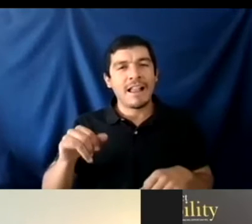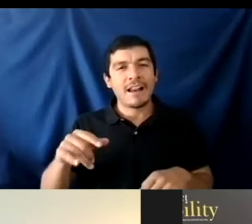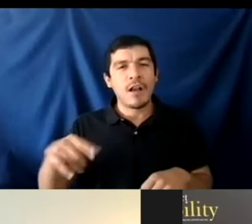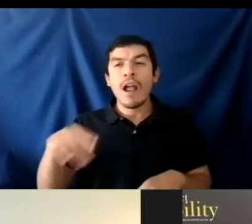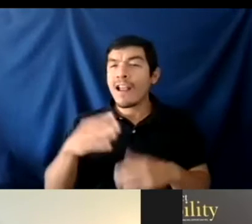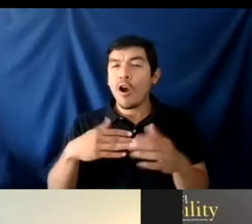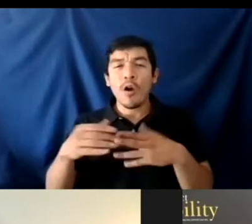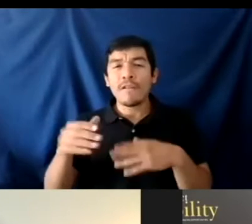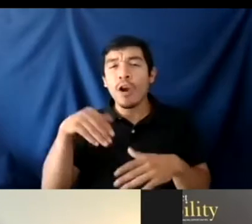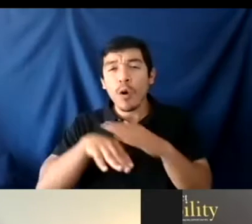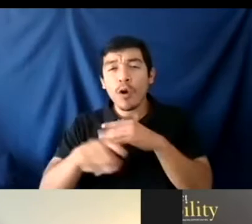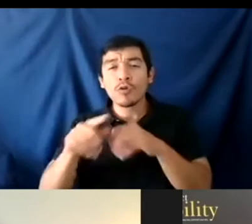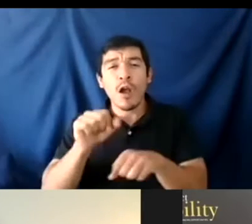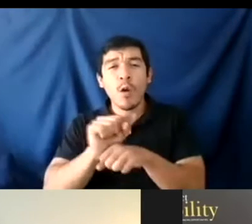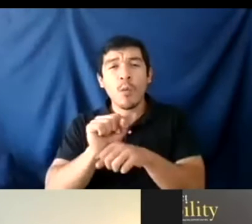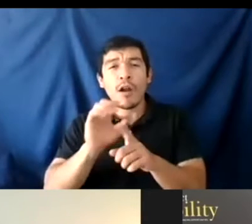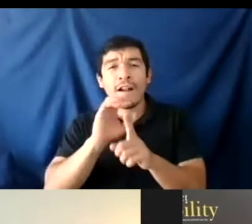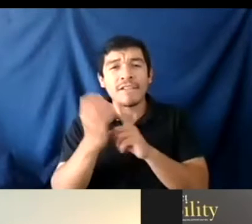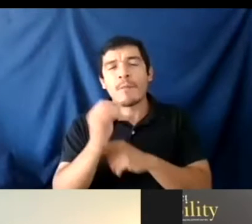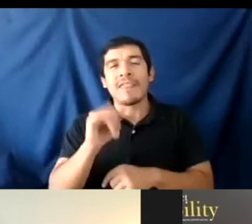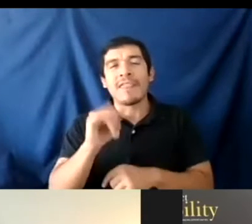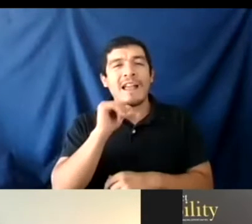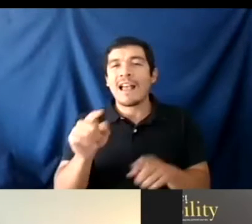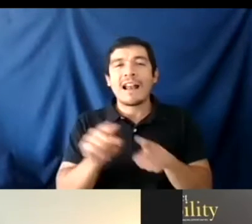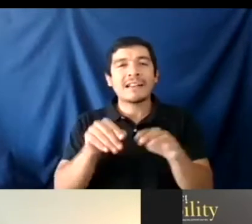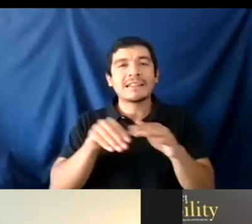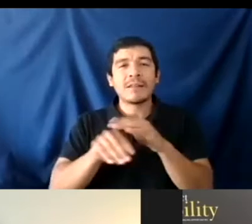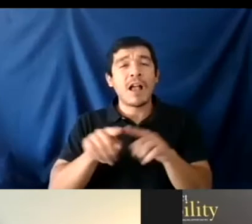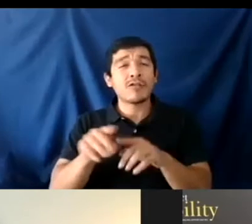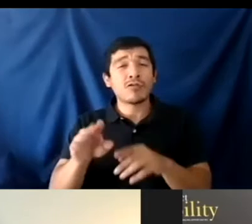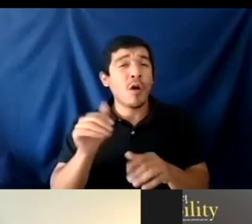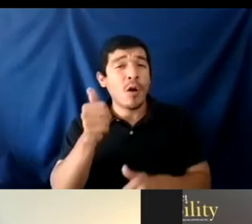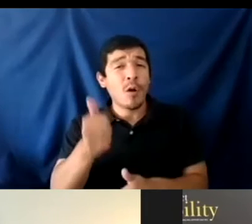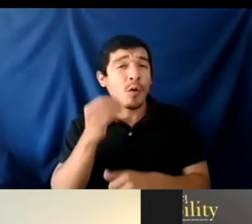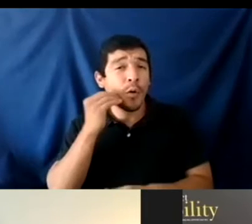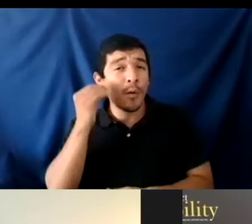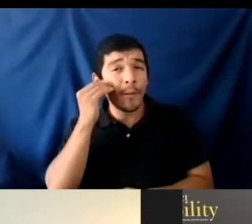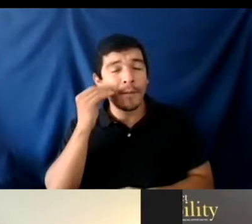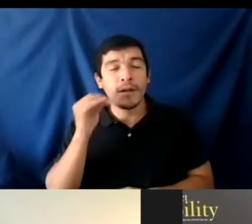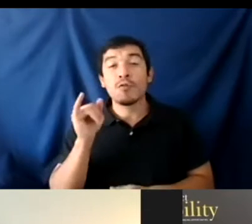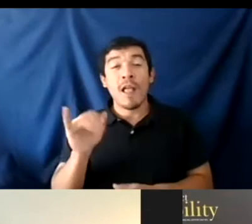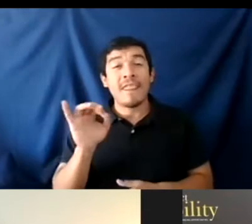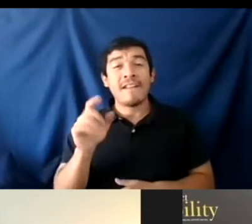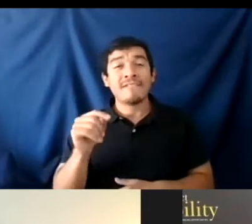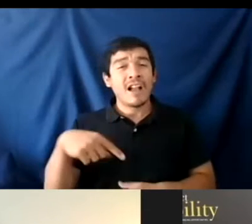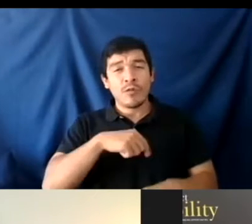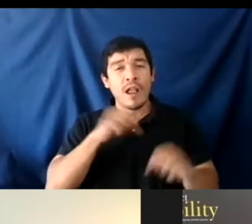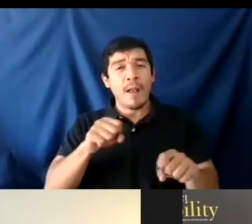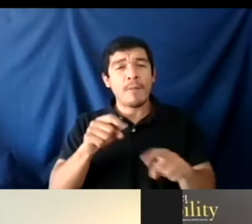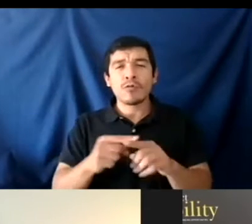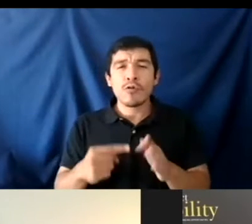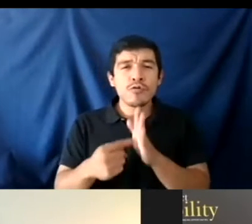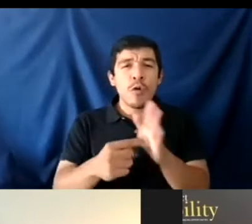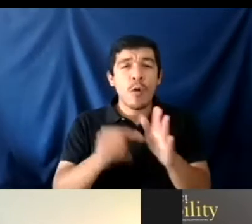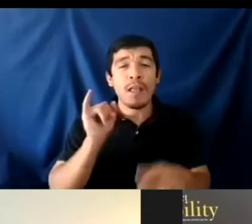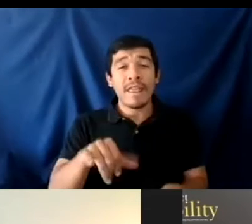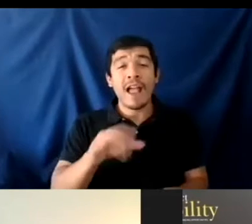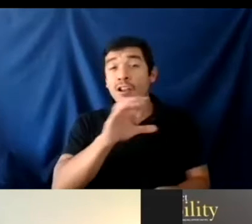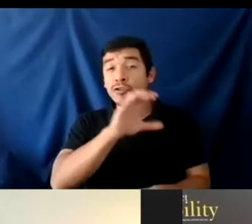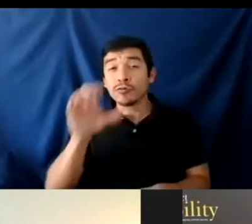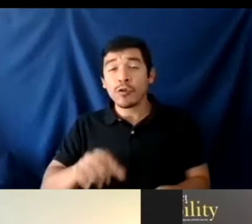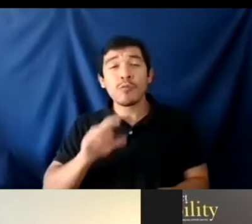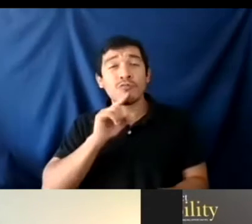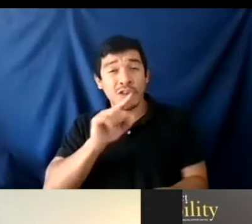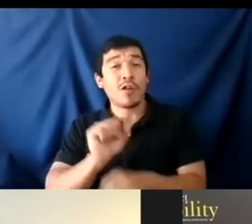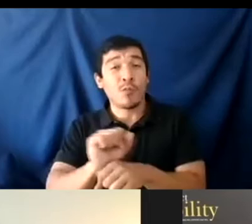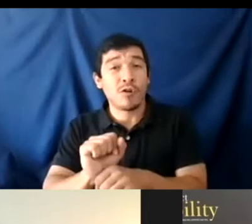work environment that's not as accessible as your own home. So just by the fact that we've been able to show that telework does work, we're